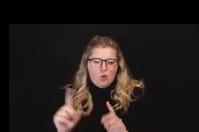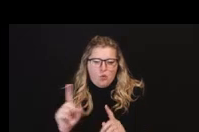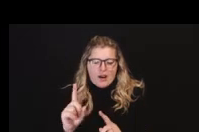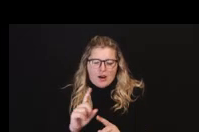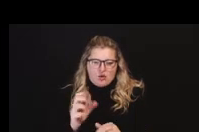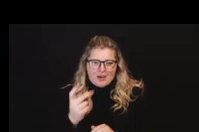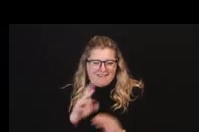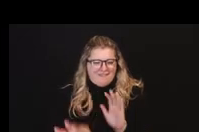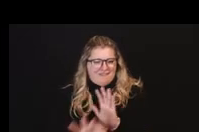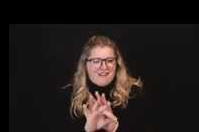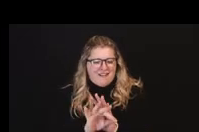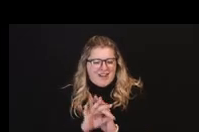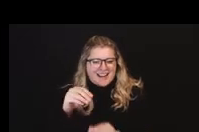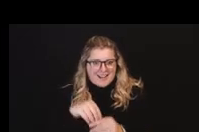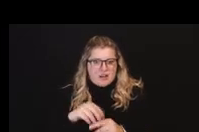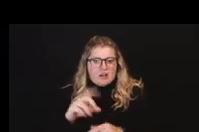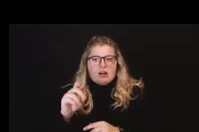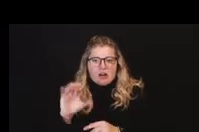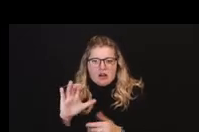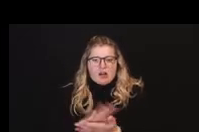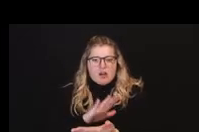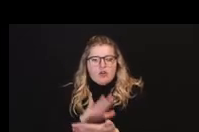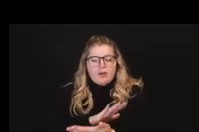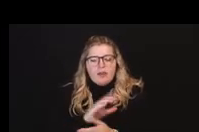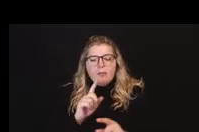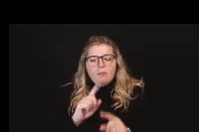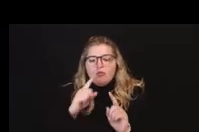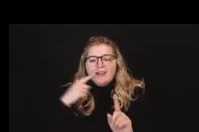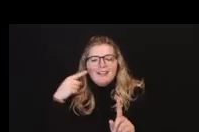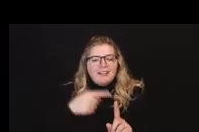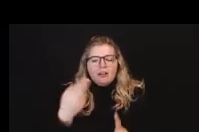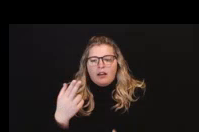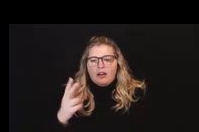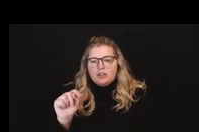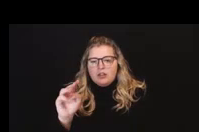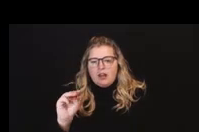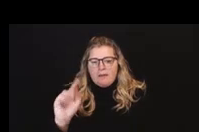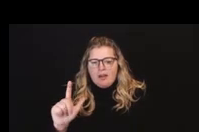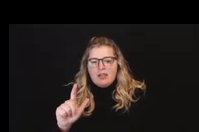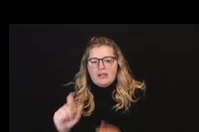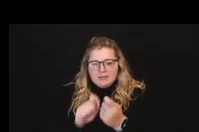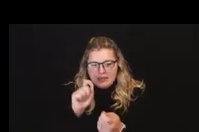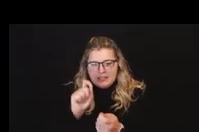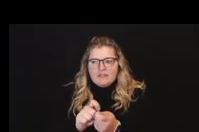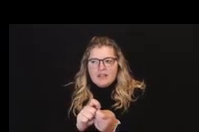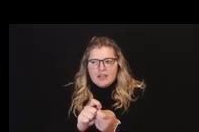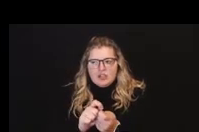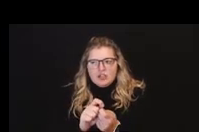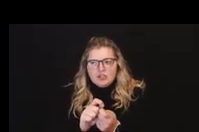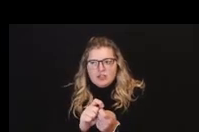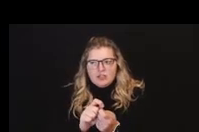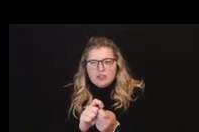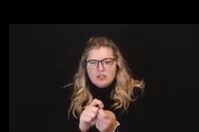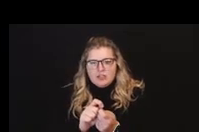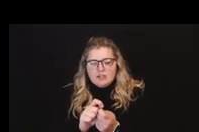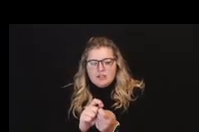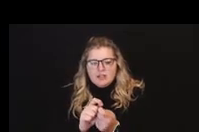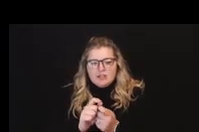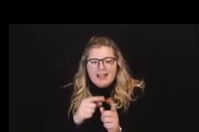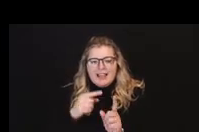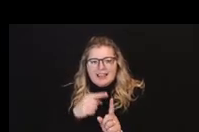document, it is really pointing to the HTML specification. So this isn't something invented